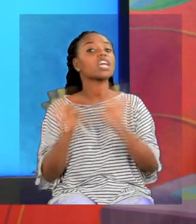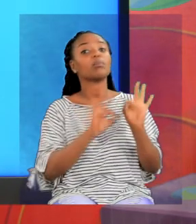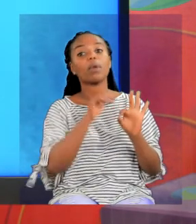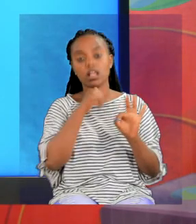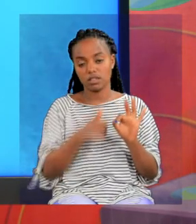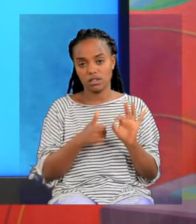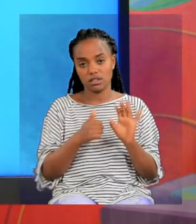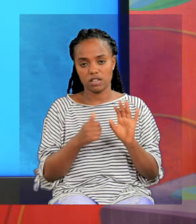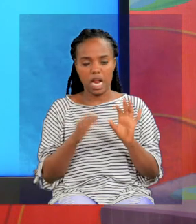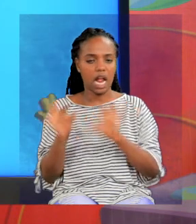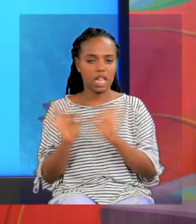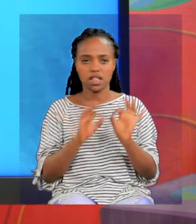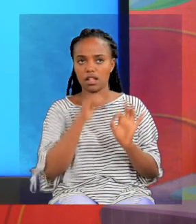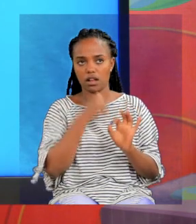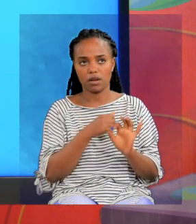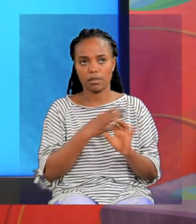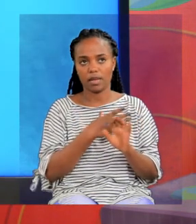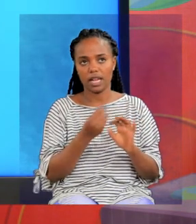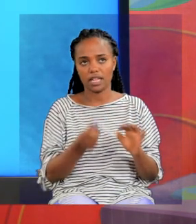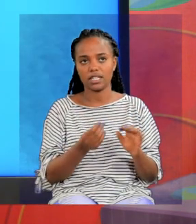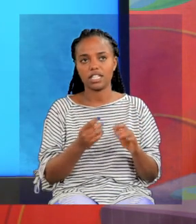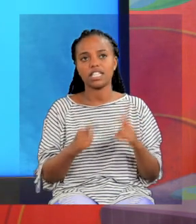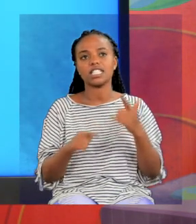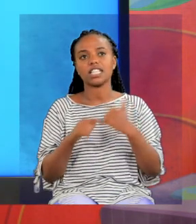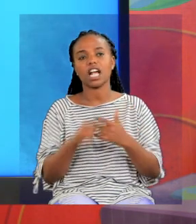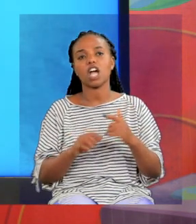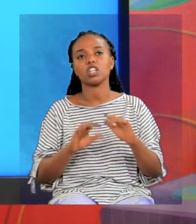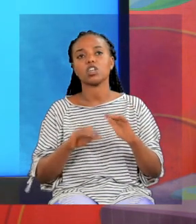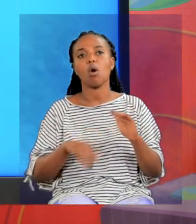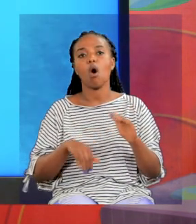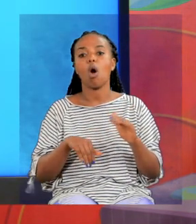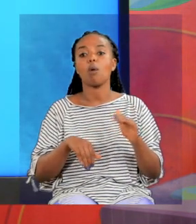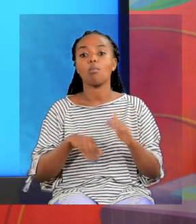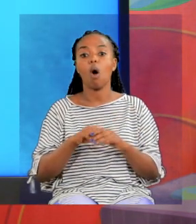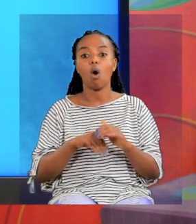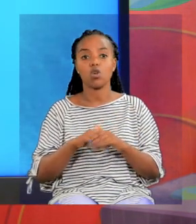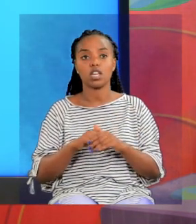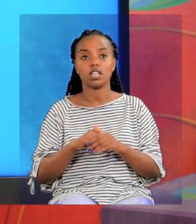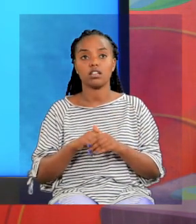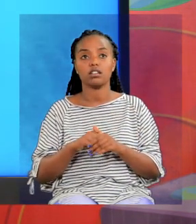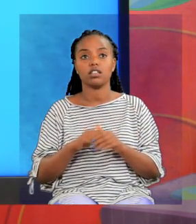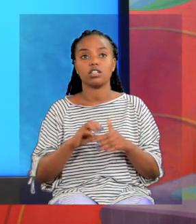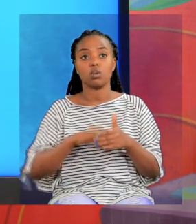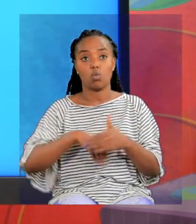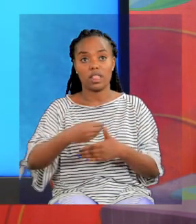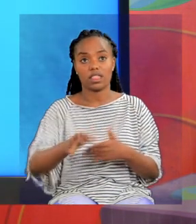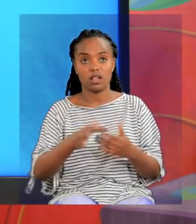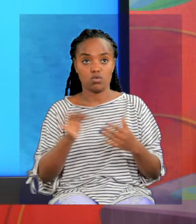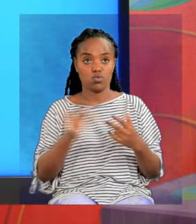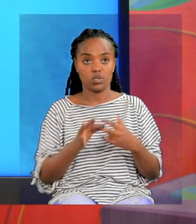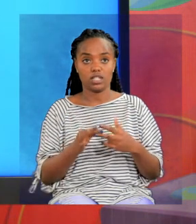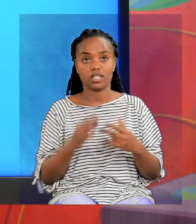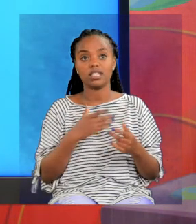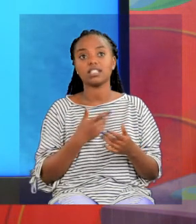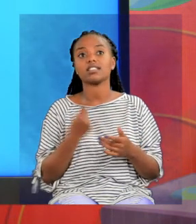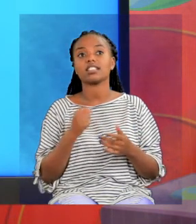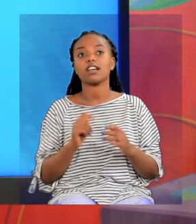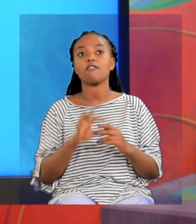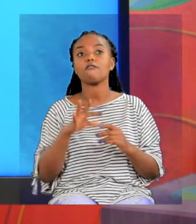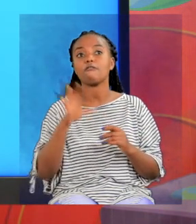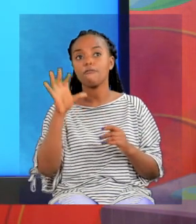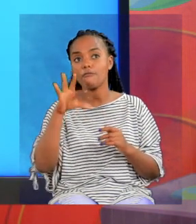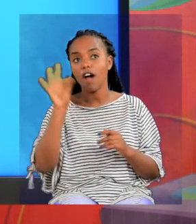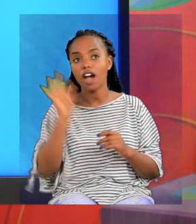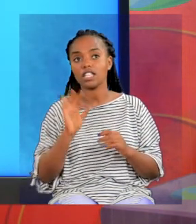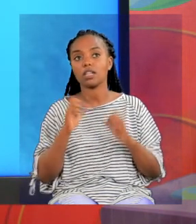replaced. And a second ball is drawn. Then find the probability of